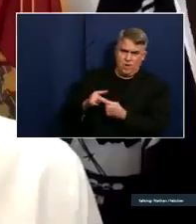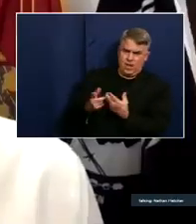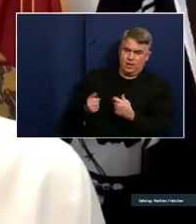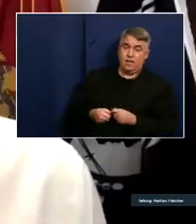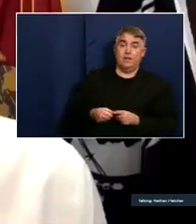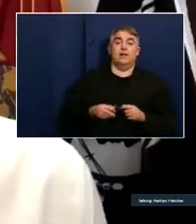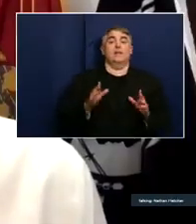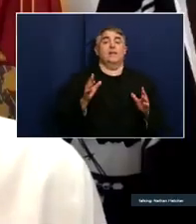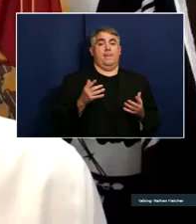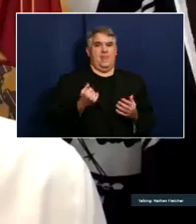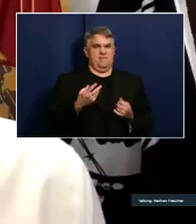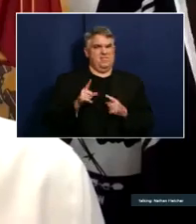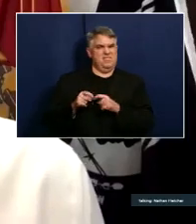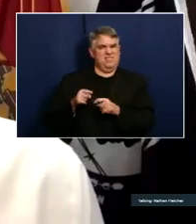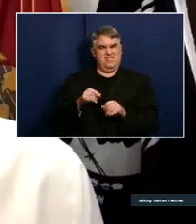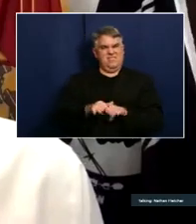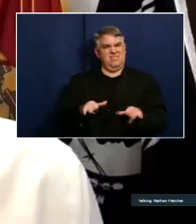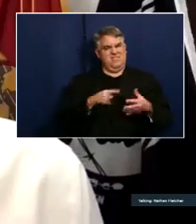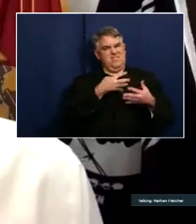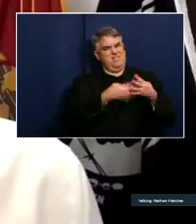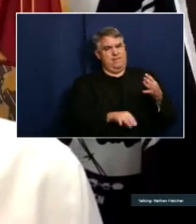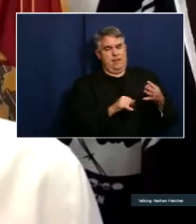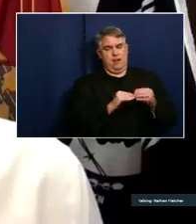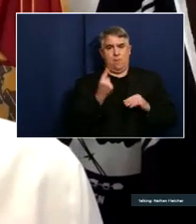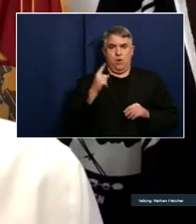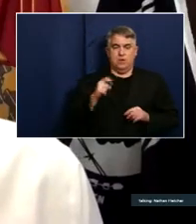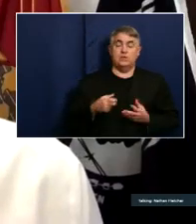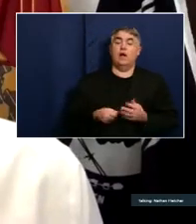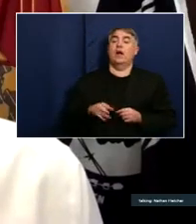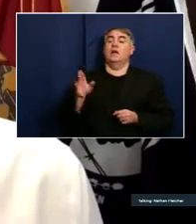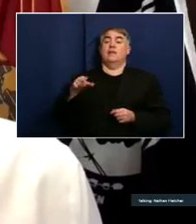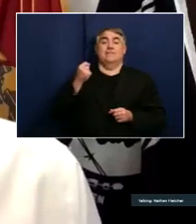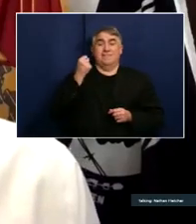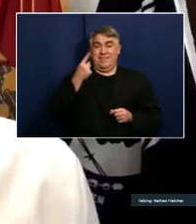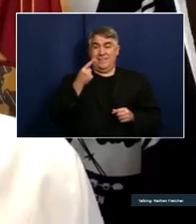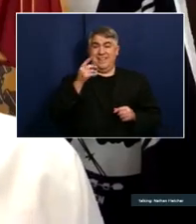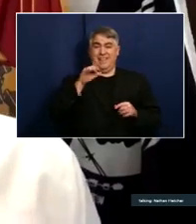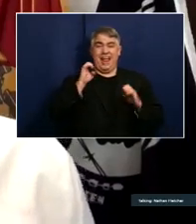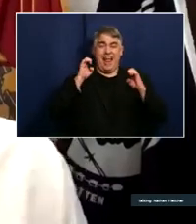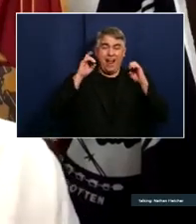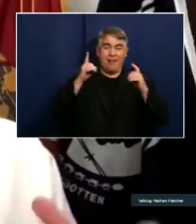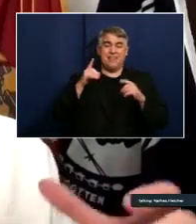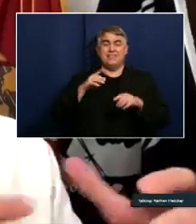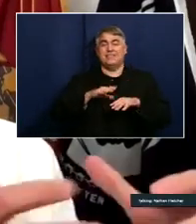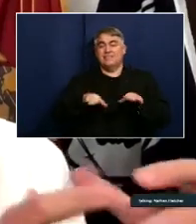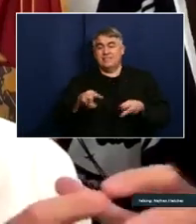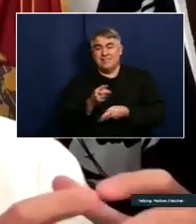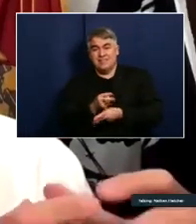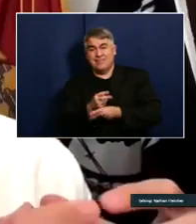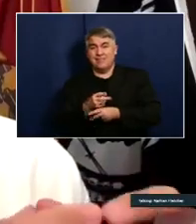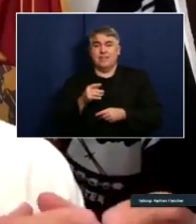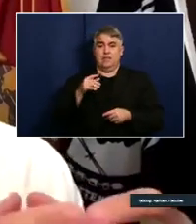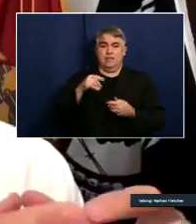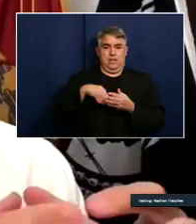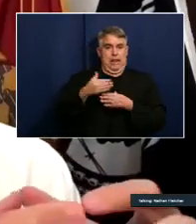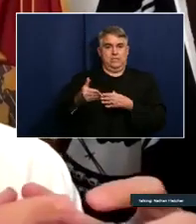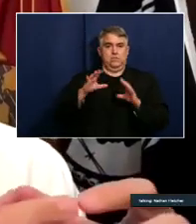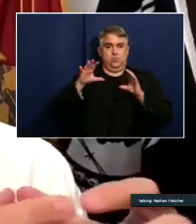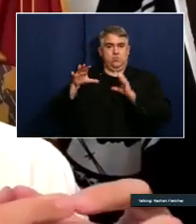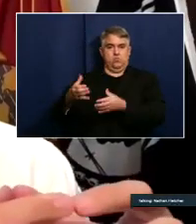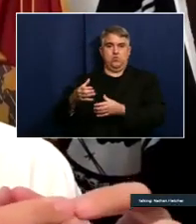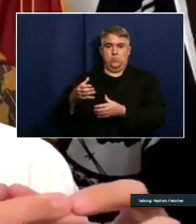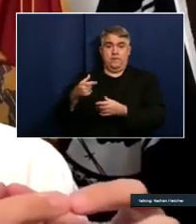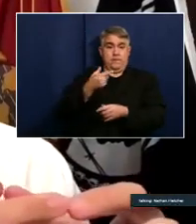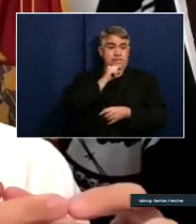Yeah, all of our education and childcare are in that first group of essential workers that come next after seniors. So we started with healthcare workers when we